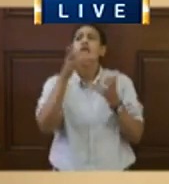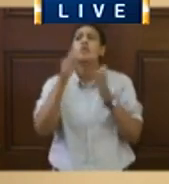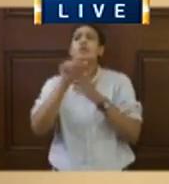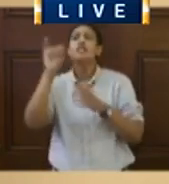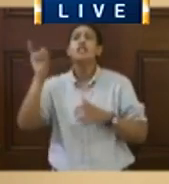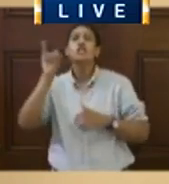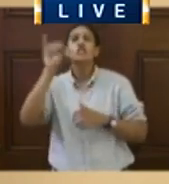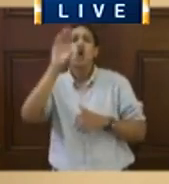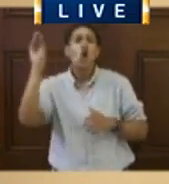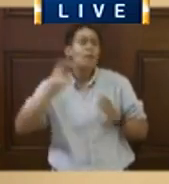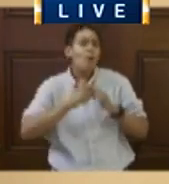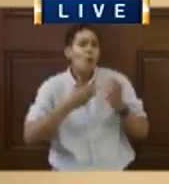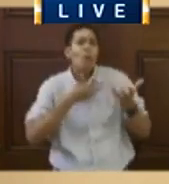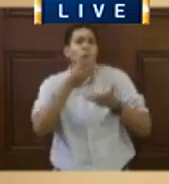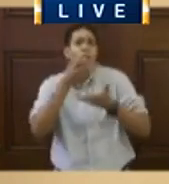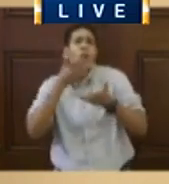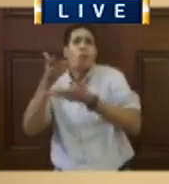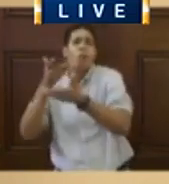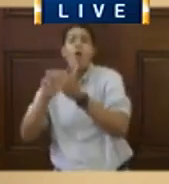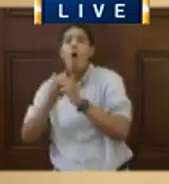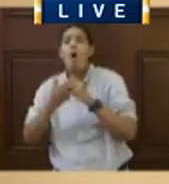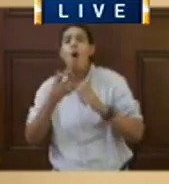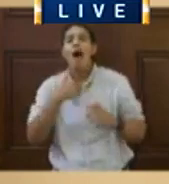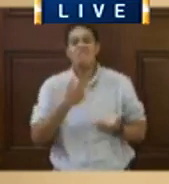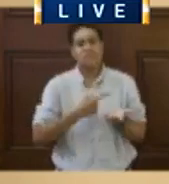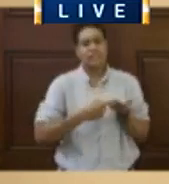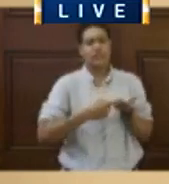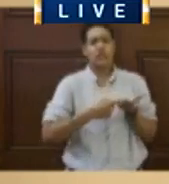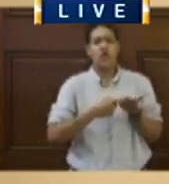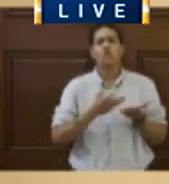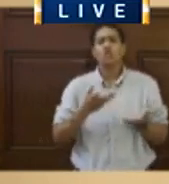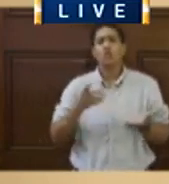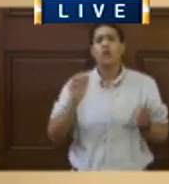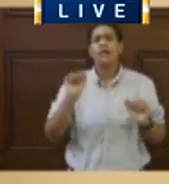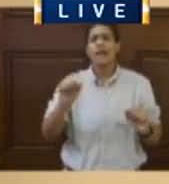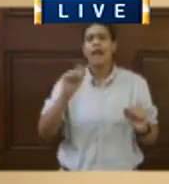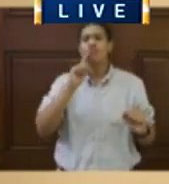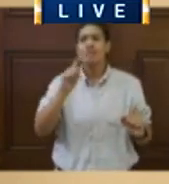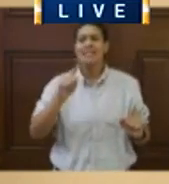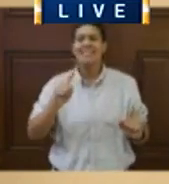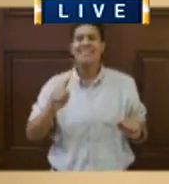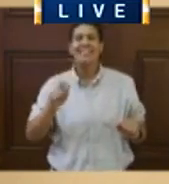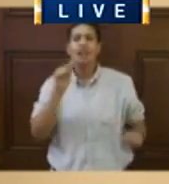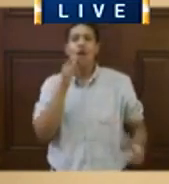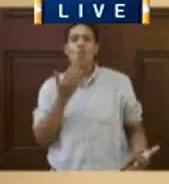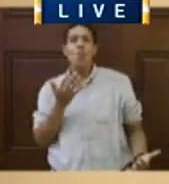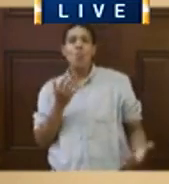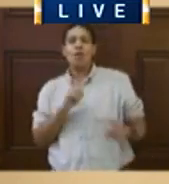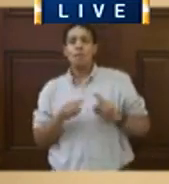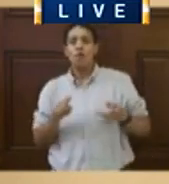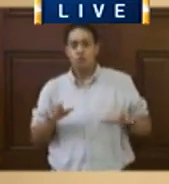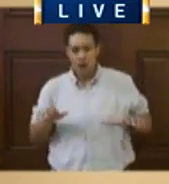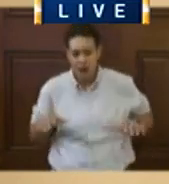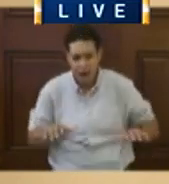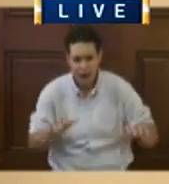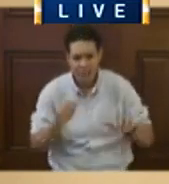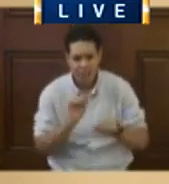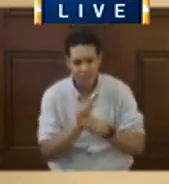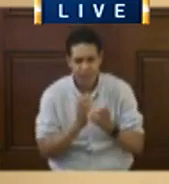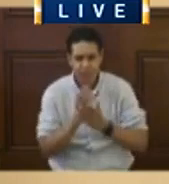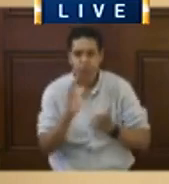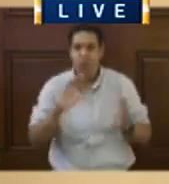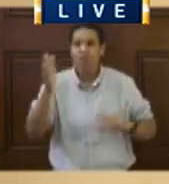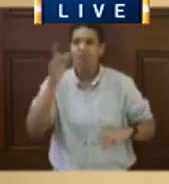companies, how do they have that dialogue so they can be proactive in working through this crisis and not have to